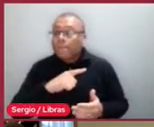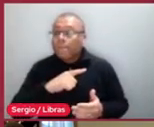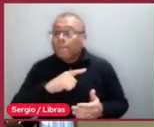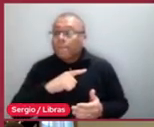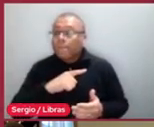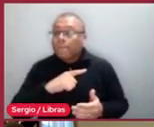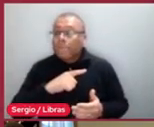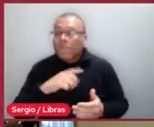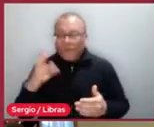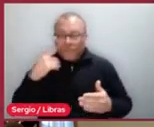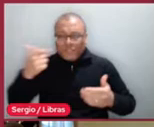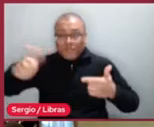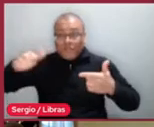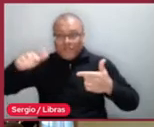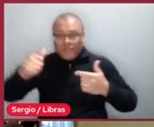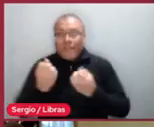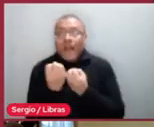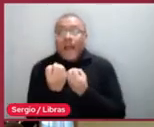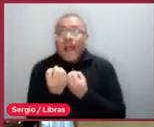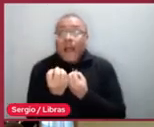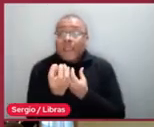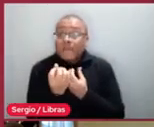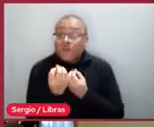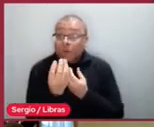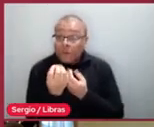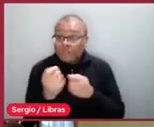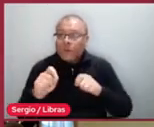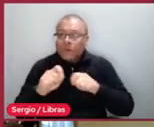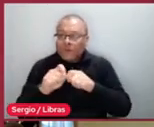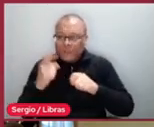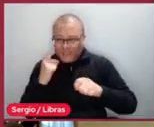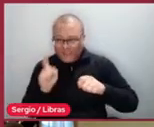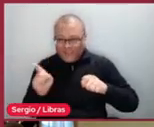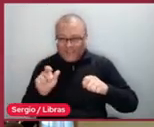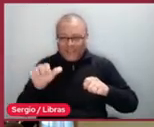the first thing that we're going to do is to validate,